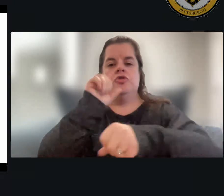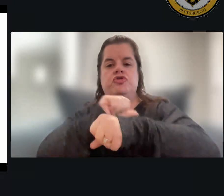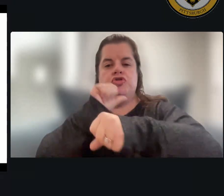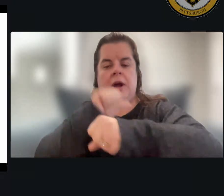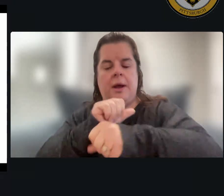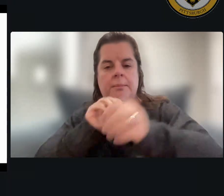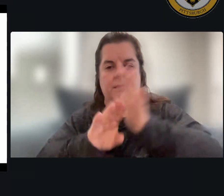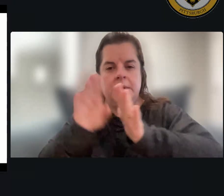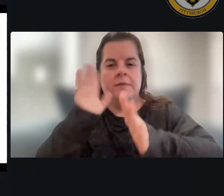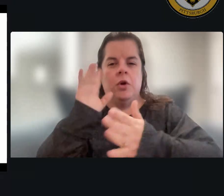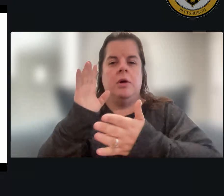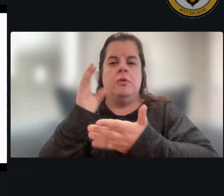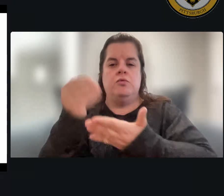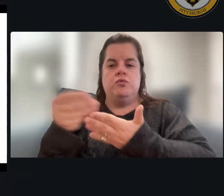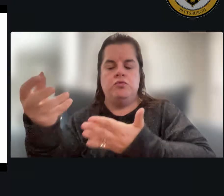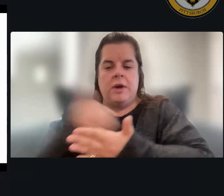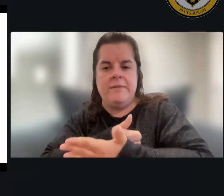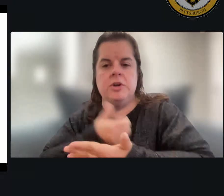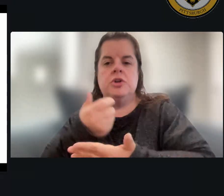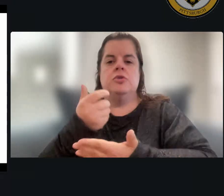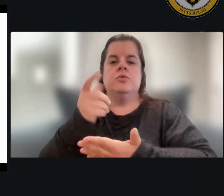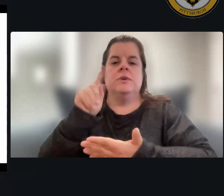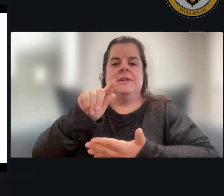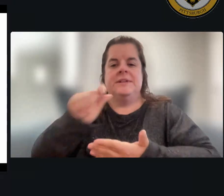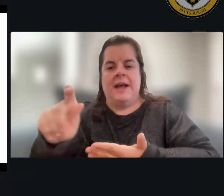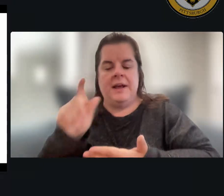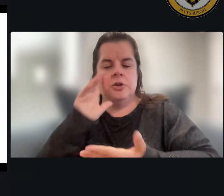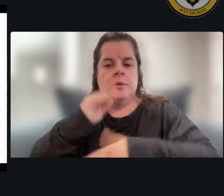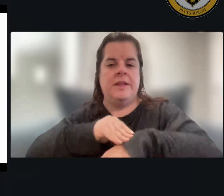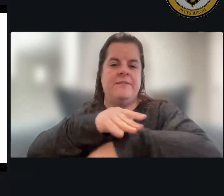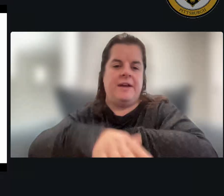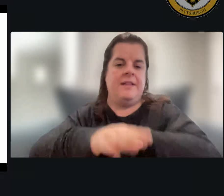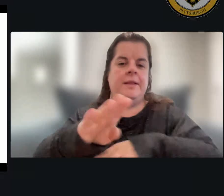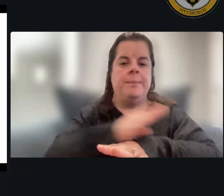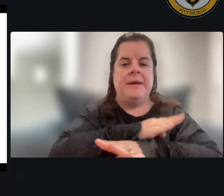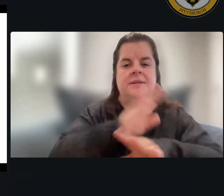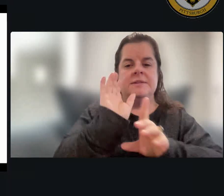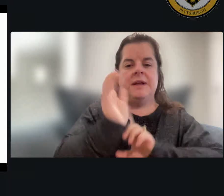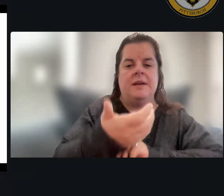tax generation, all of which directly affect our region's business climate here in the city.